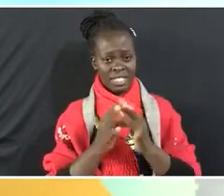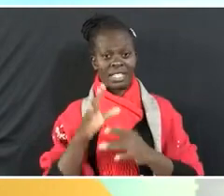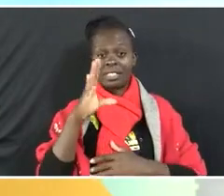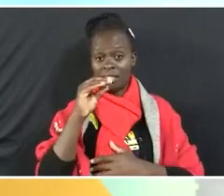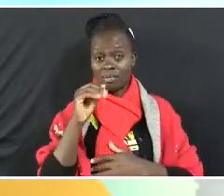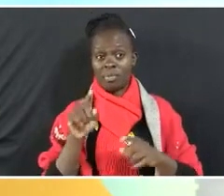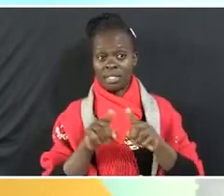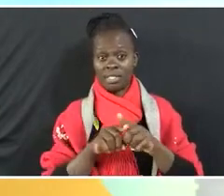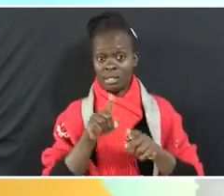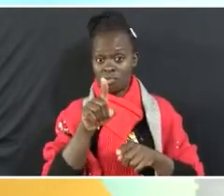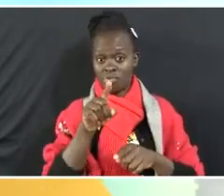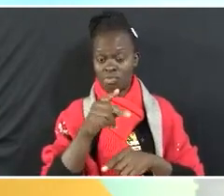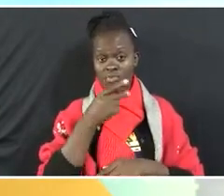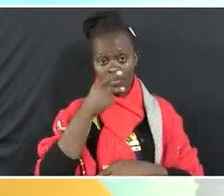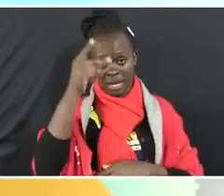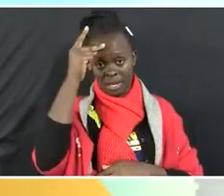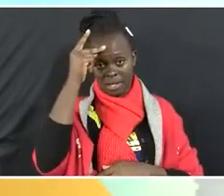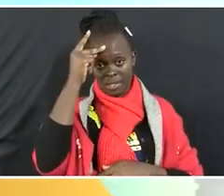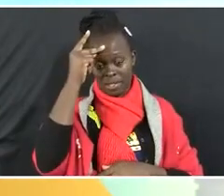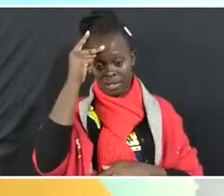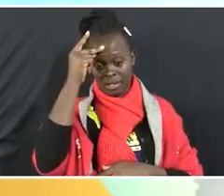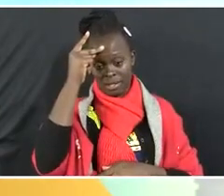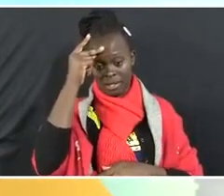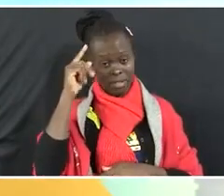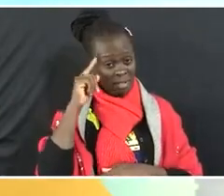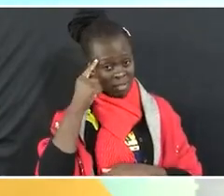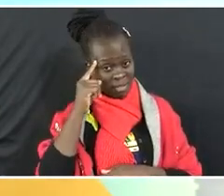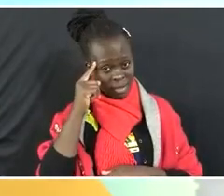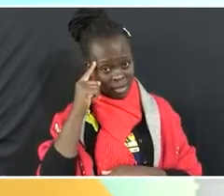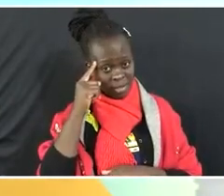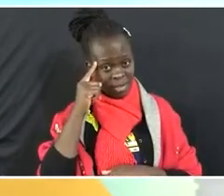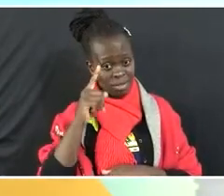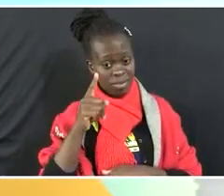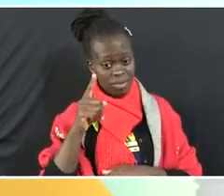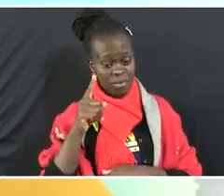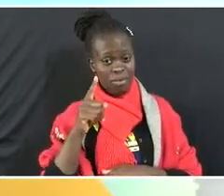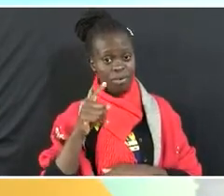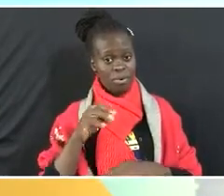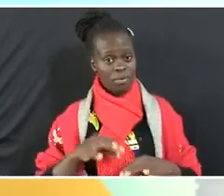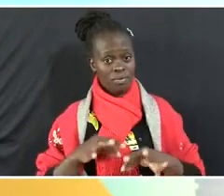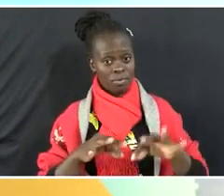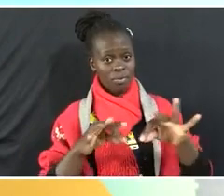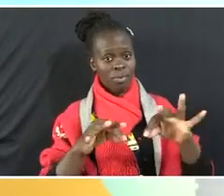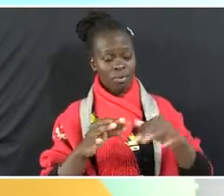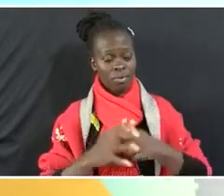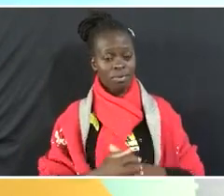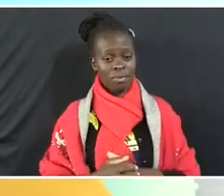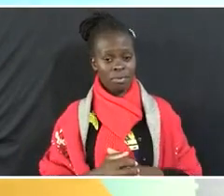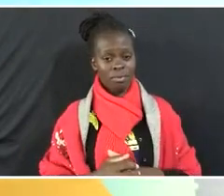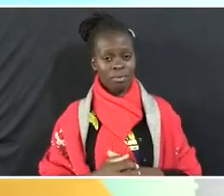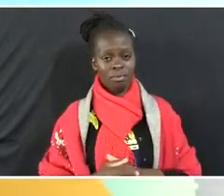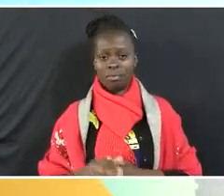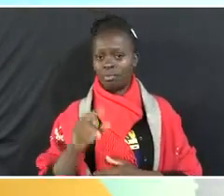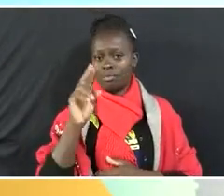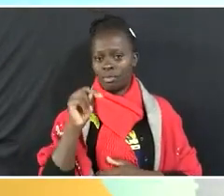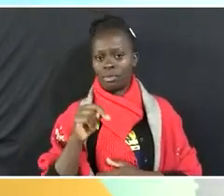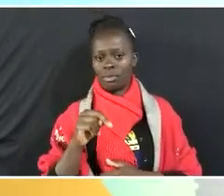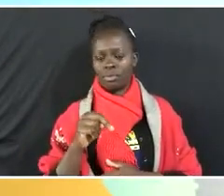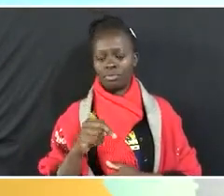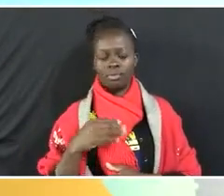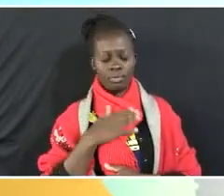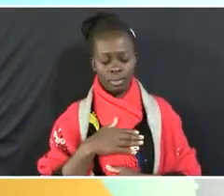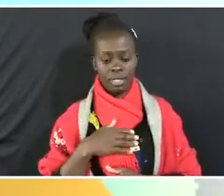So please, and that's why you are a parent and that is a child. Because God expects that your reasoning is somewhere